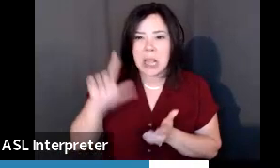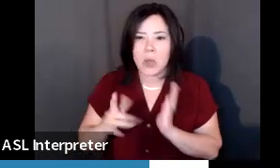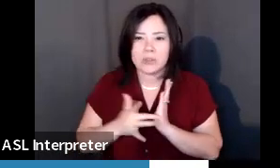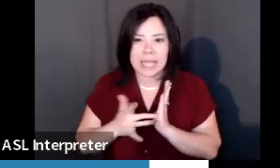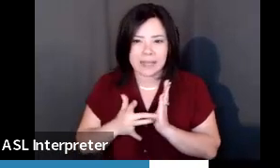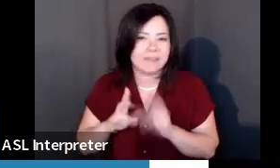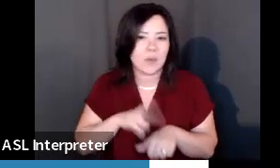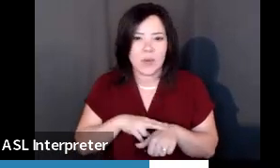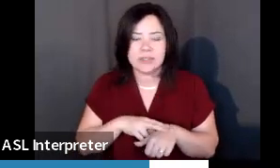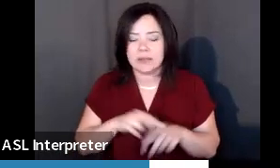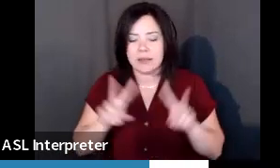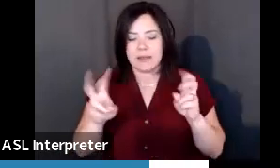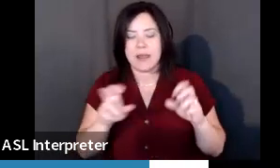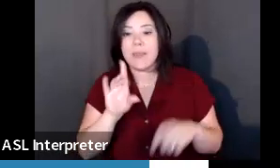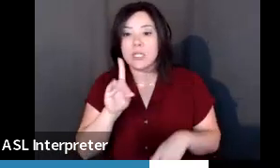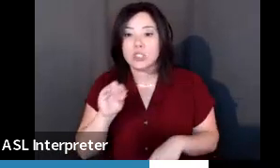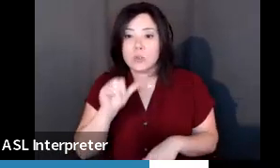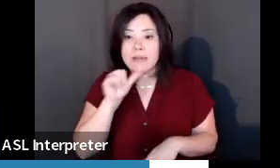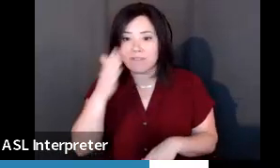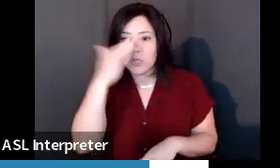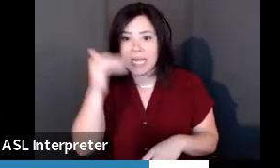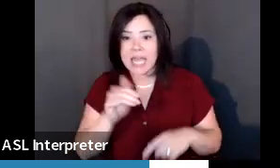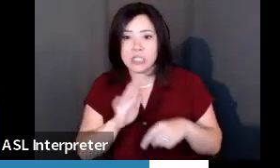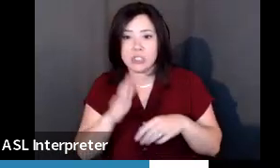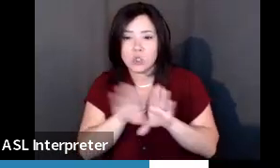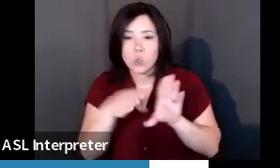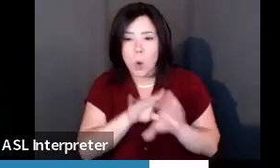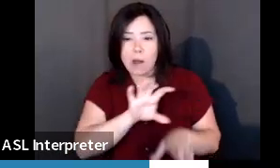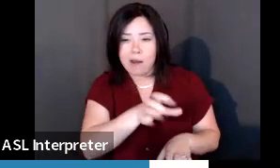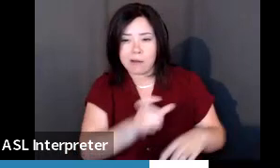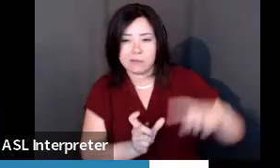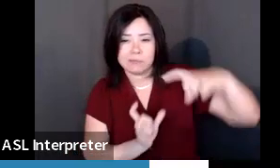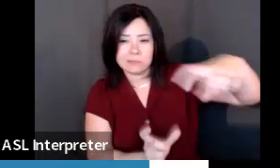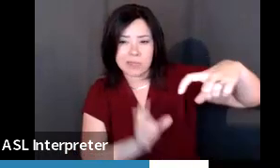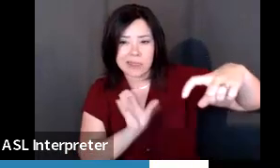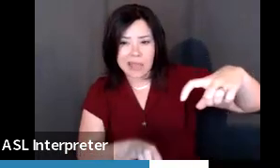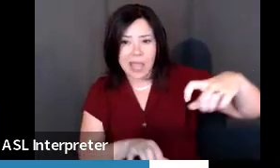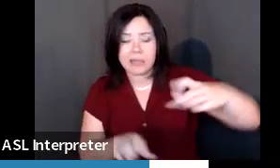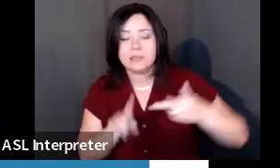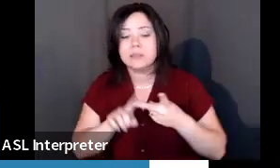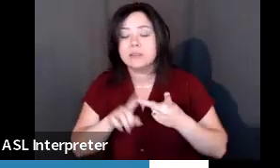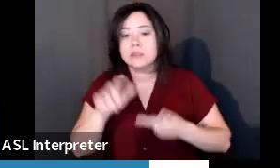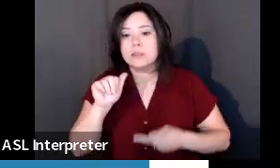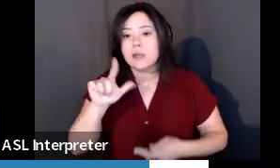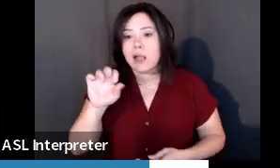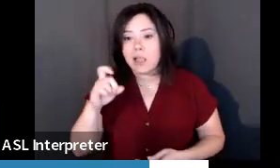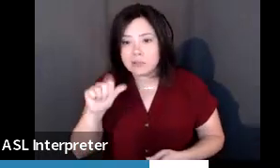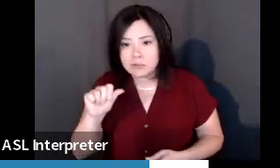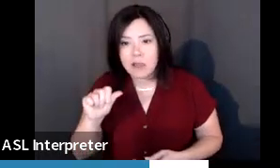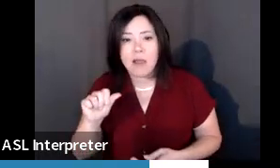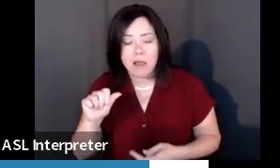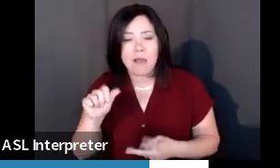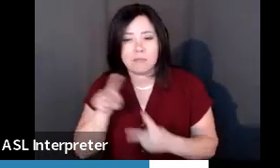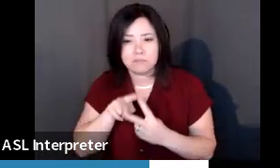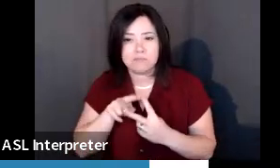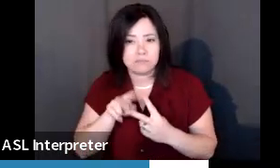forget door hanger, all the way to the little more complex but readily available Alexa devices. Those have been